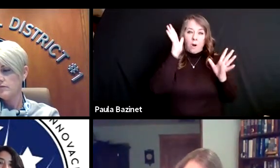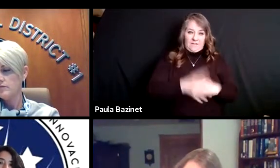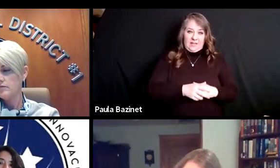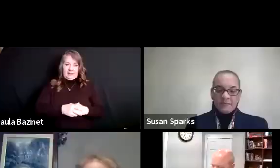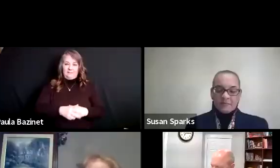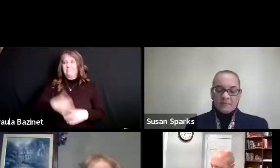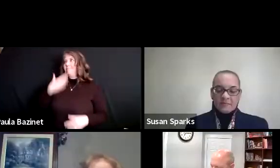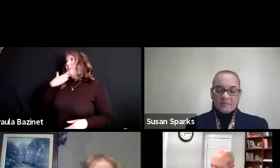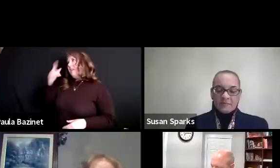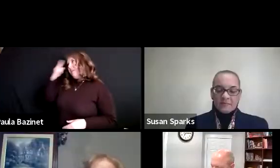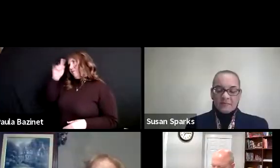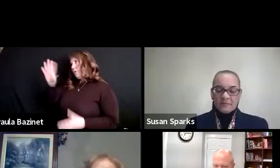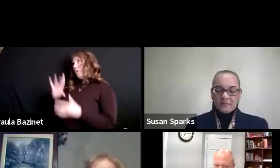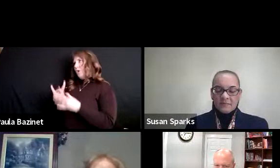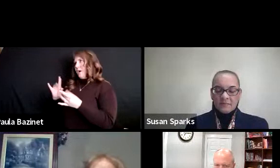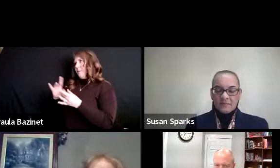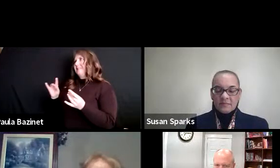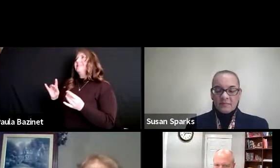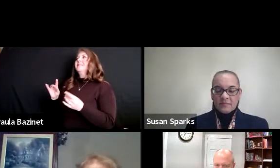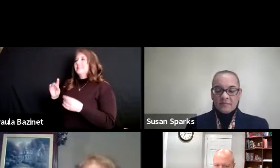Thank you for your comments, Ms. Merlot.